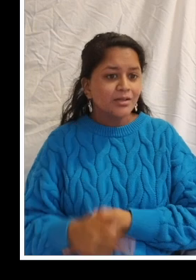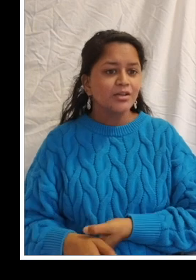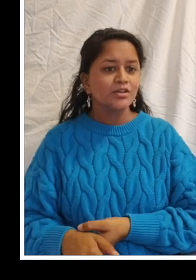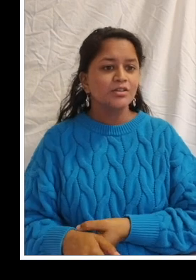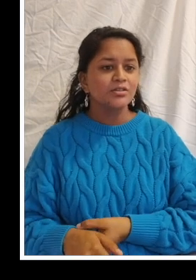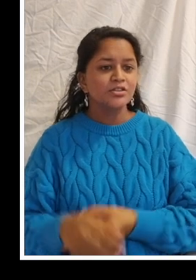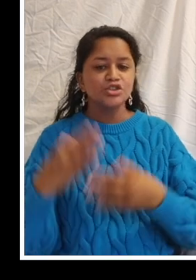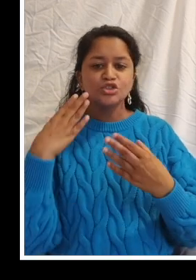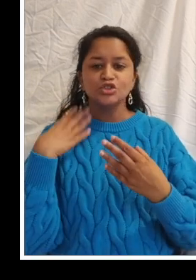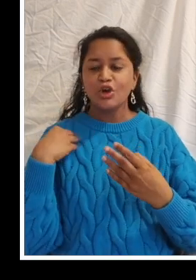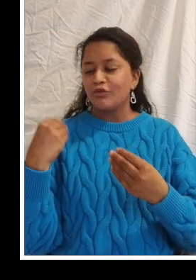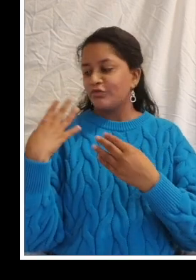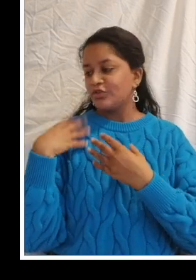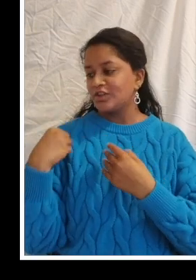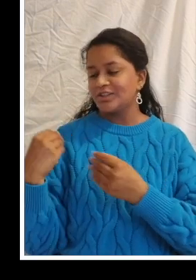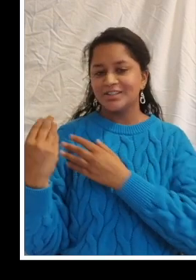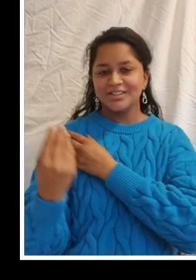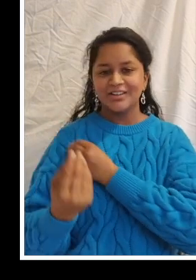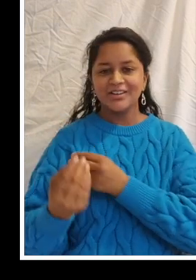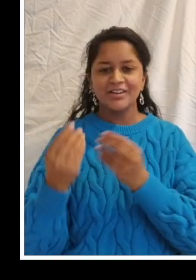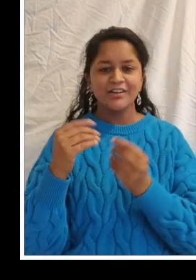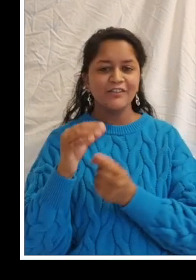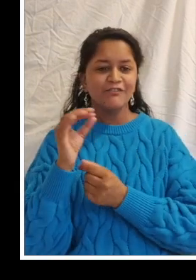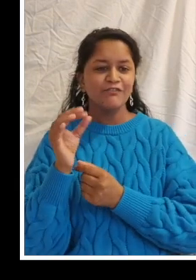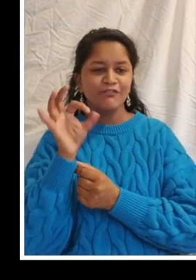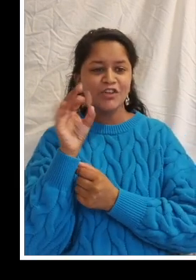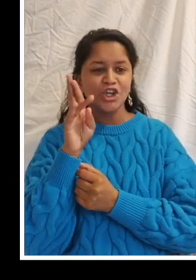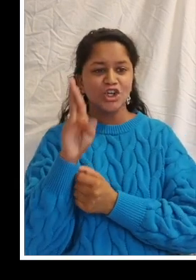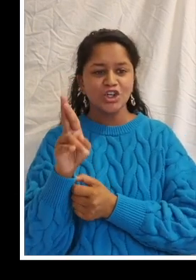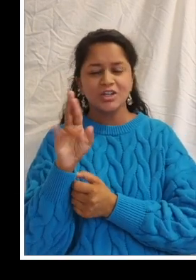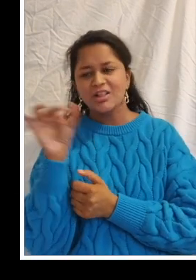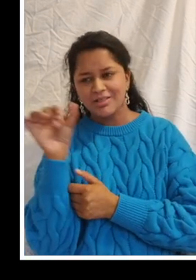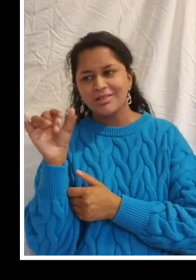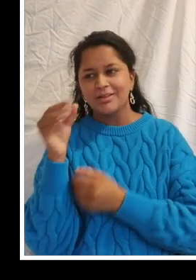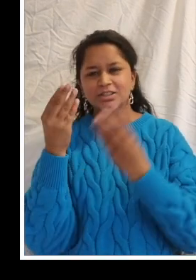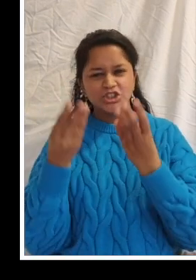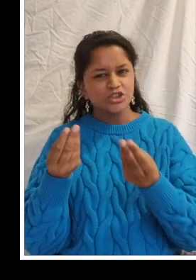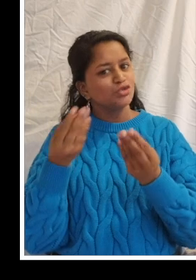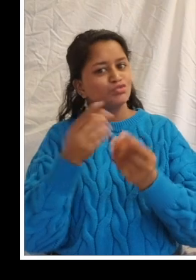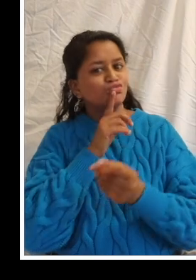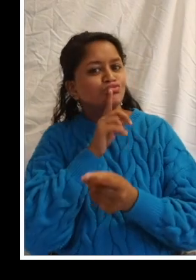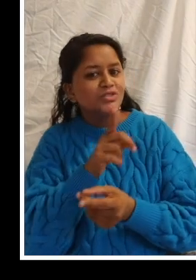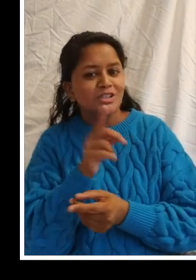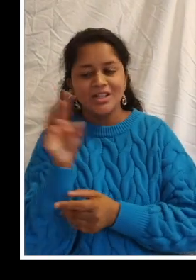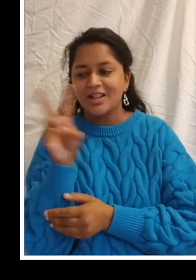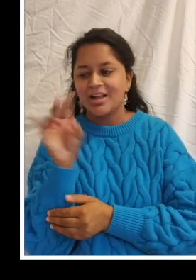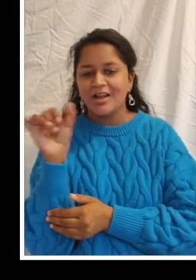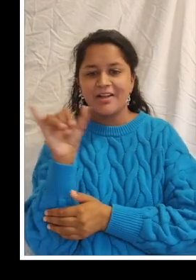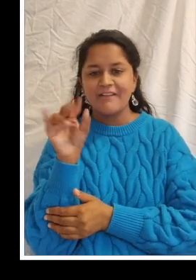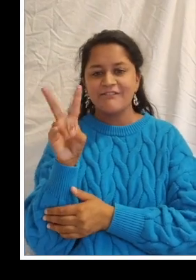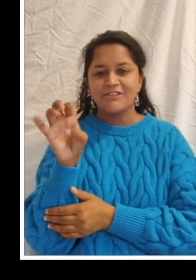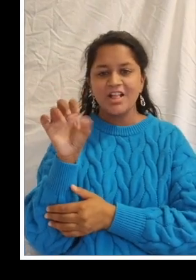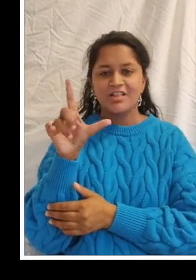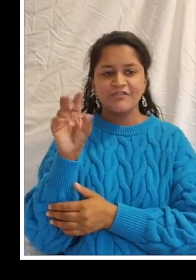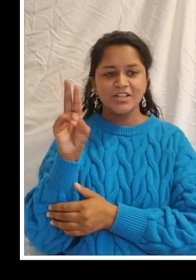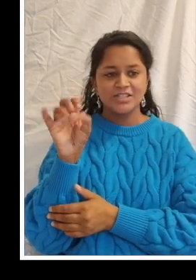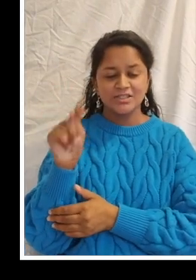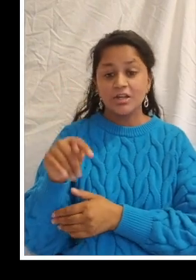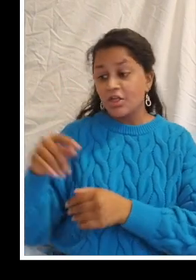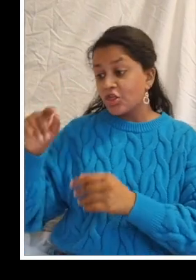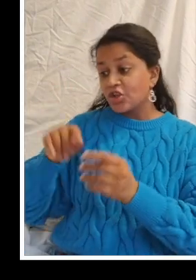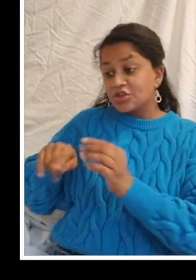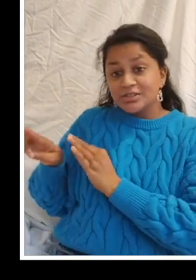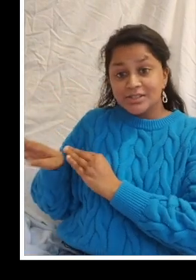called that because they have like really soft fur, almost like velvet, and they have like